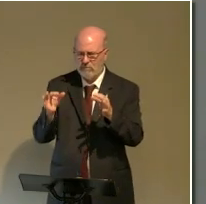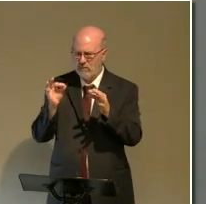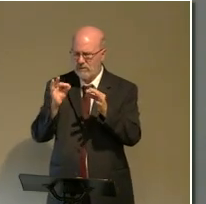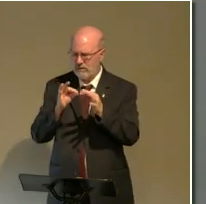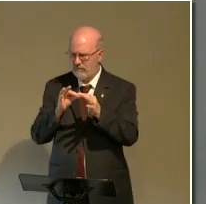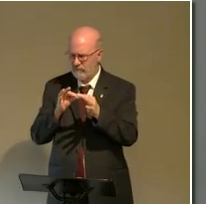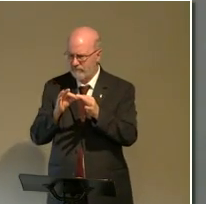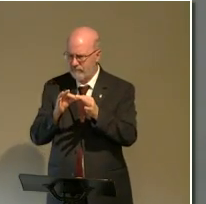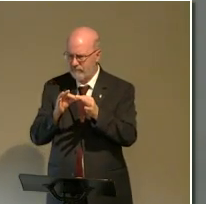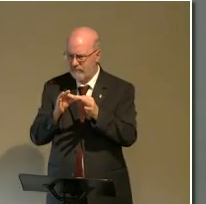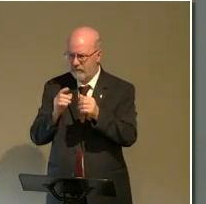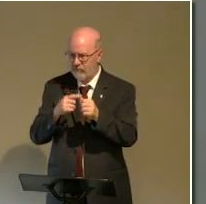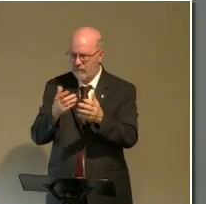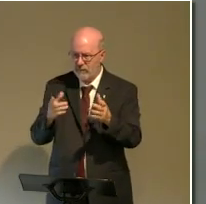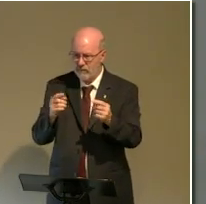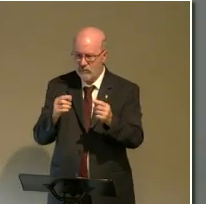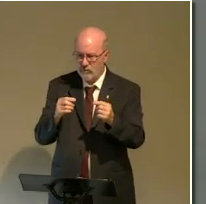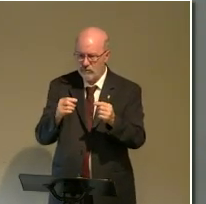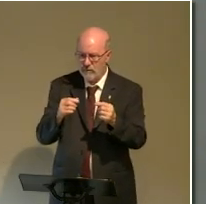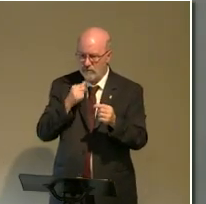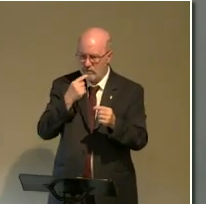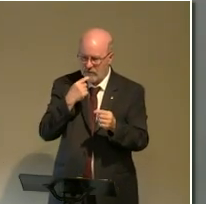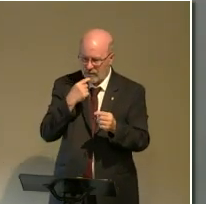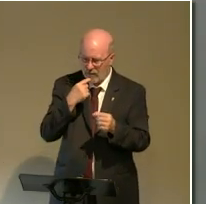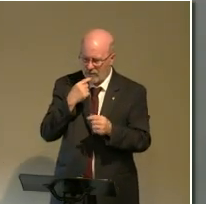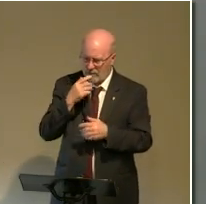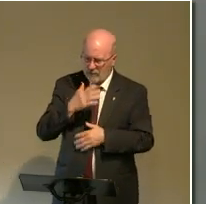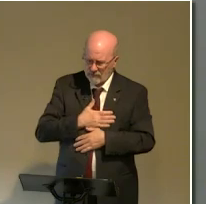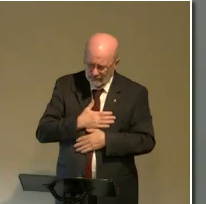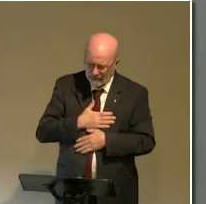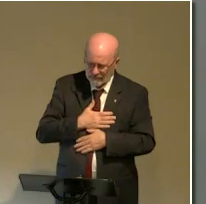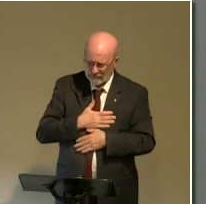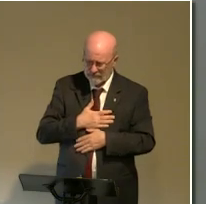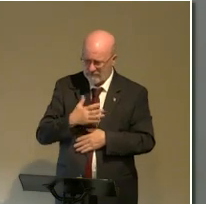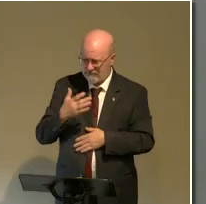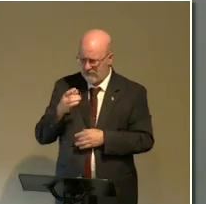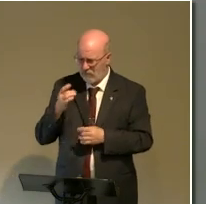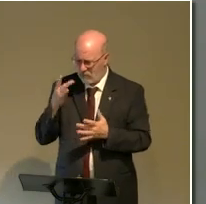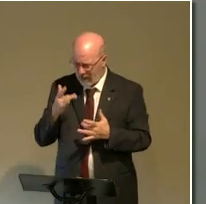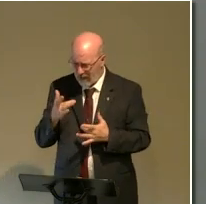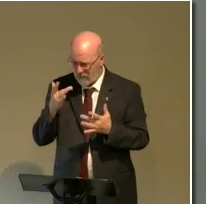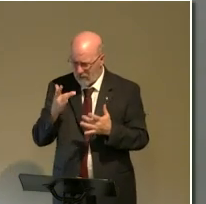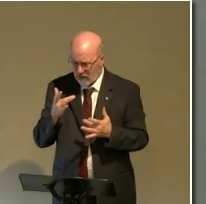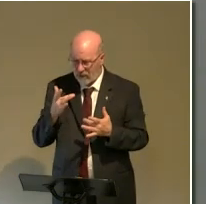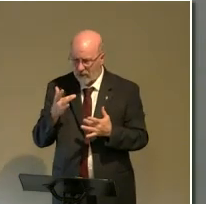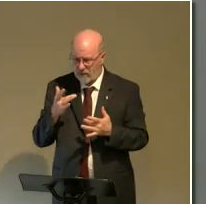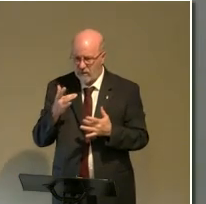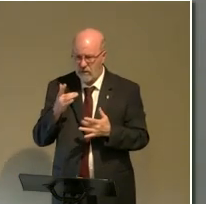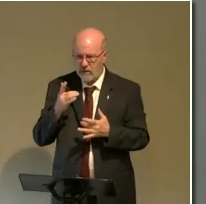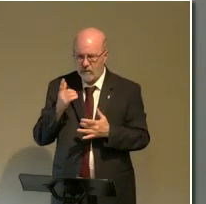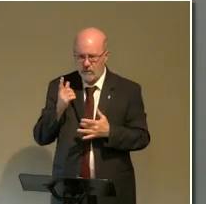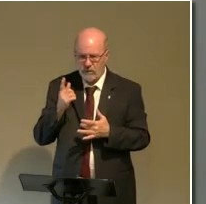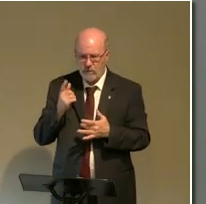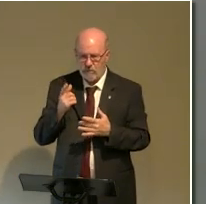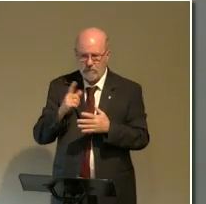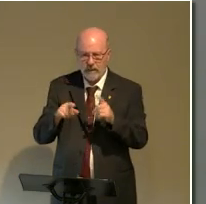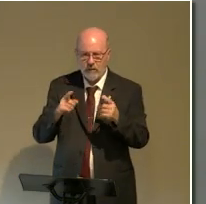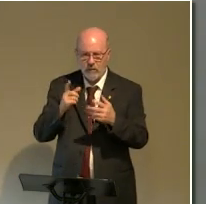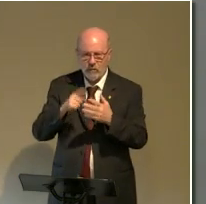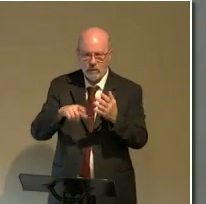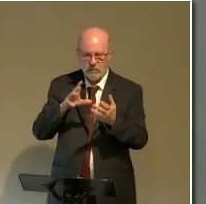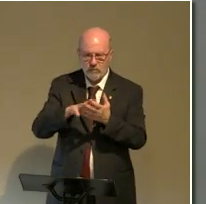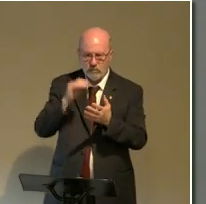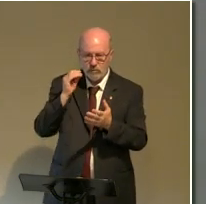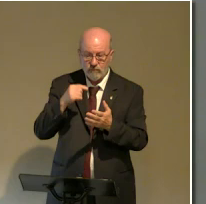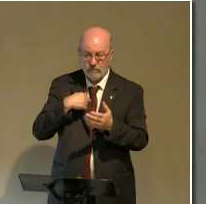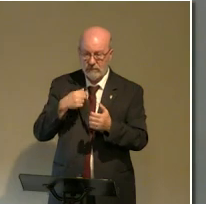important. First thing we do, instead of saying, "Oh, getting down on ourselves," is, "Okay, what am I supposed to learn?" And